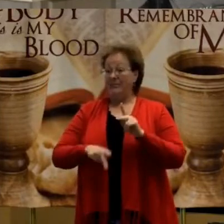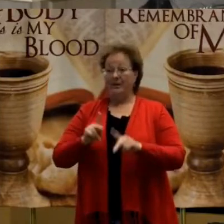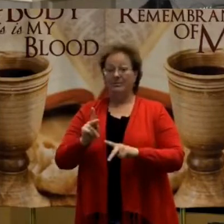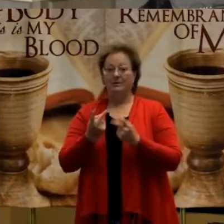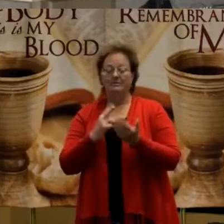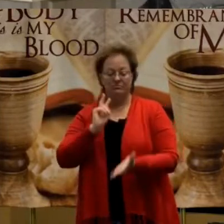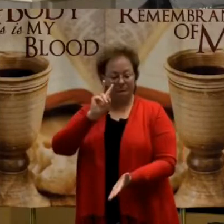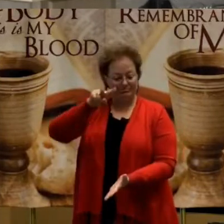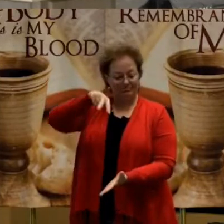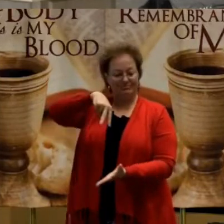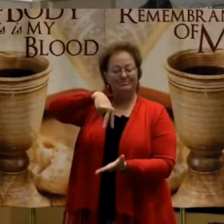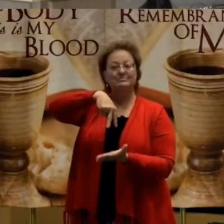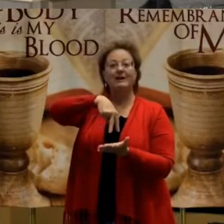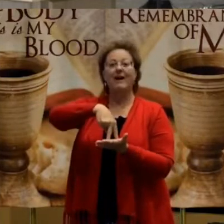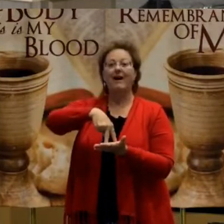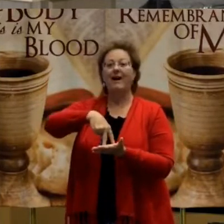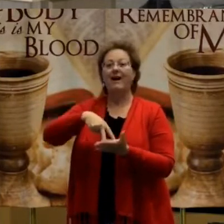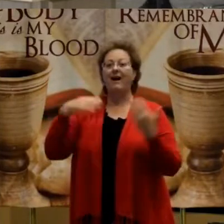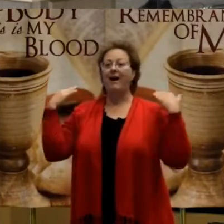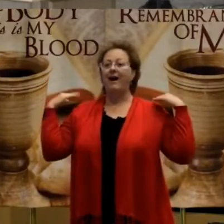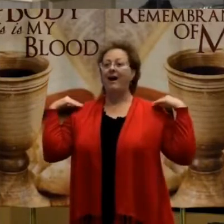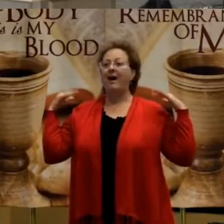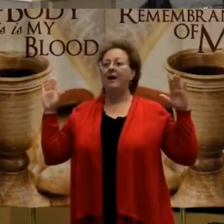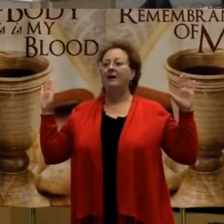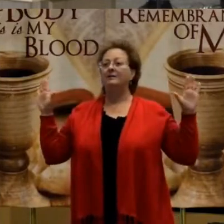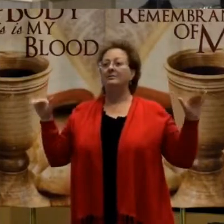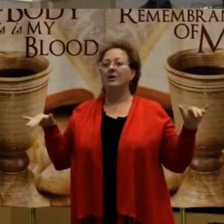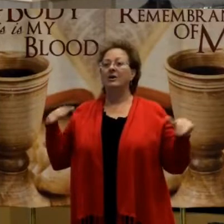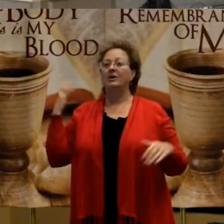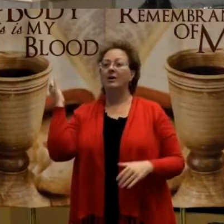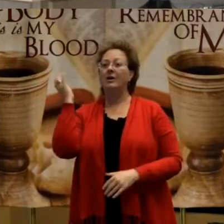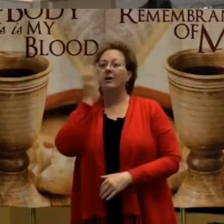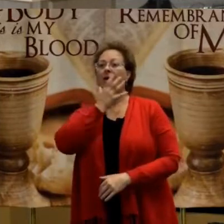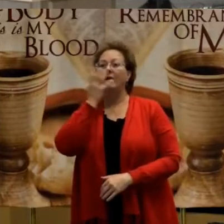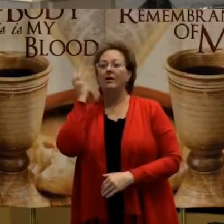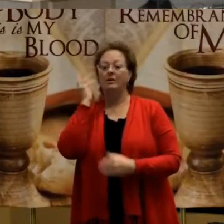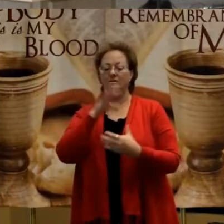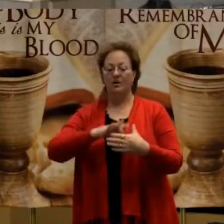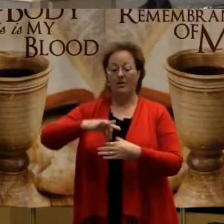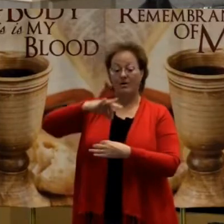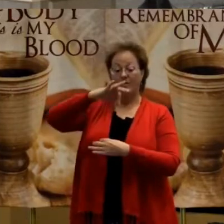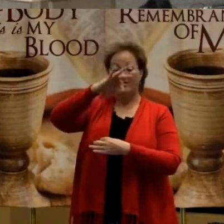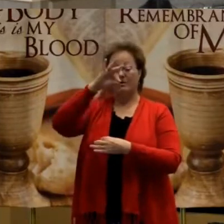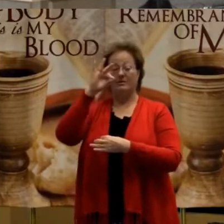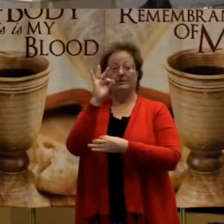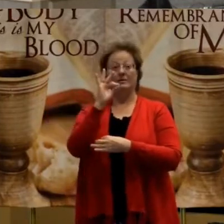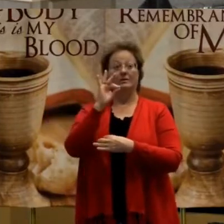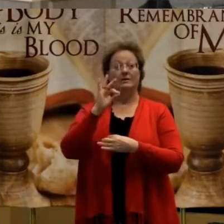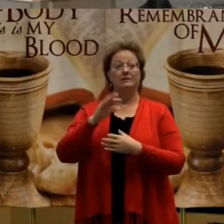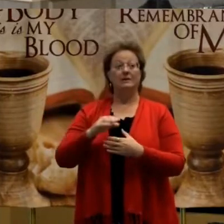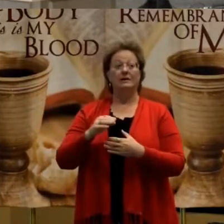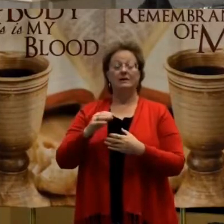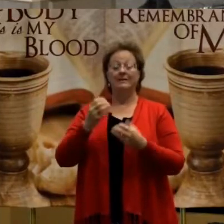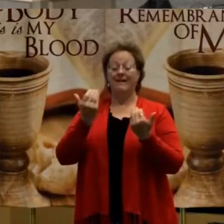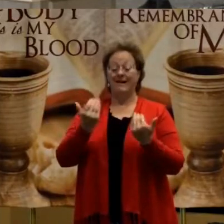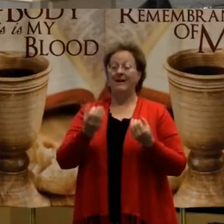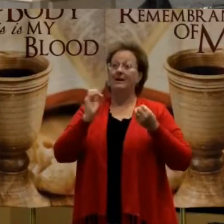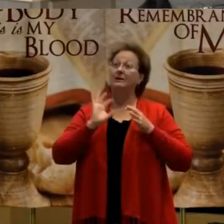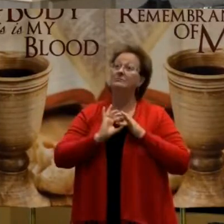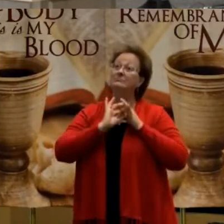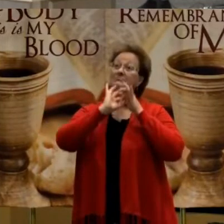the angels stood in awe, for the souls of all who'd come to the Father